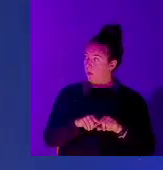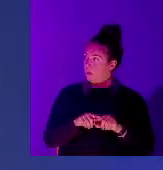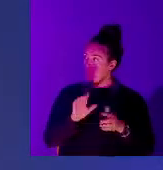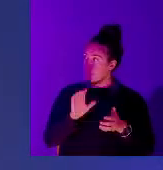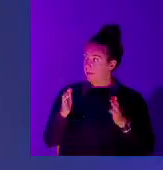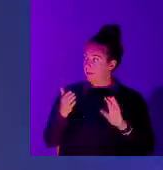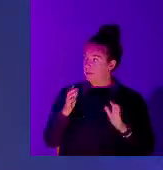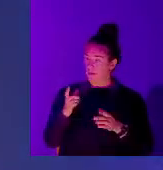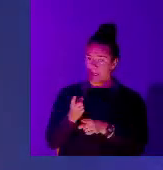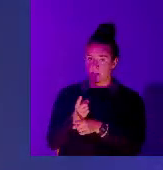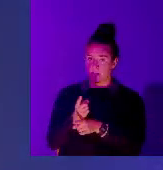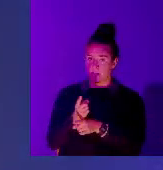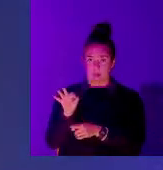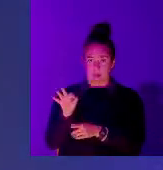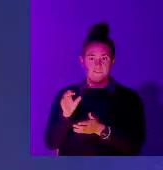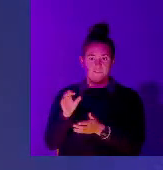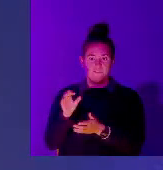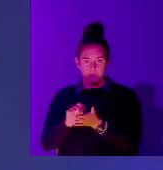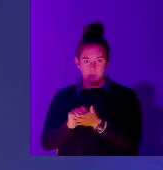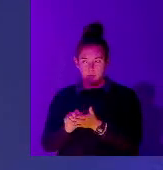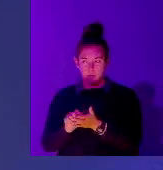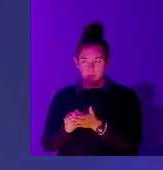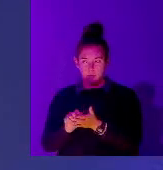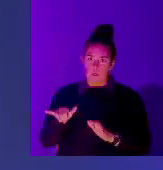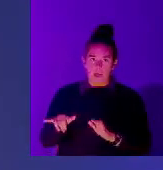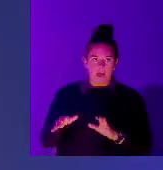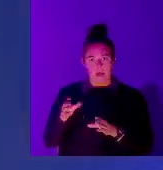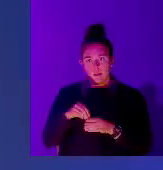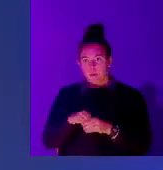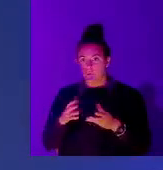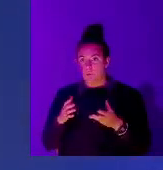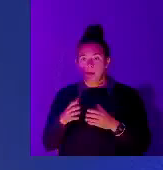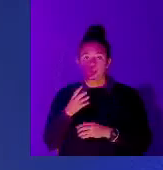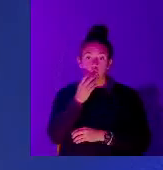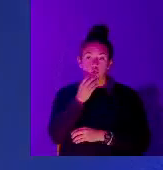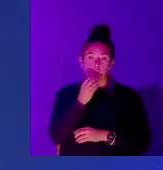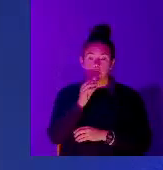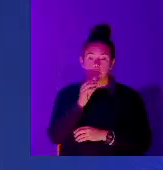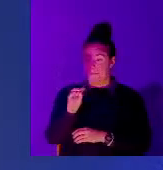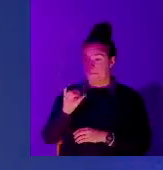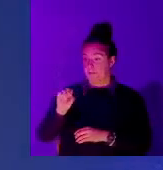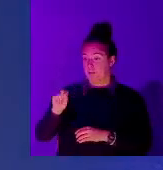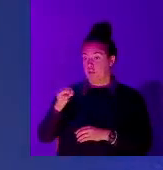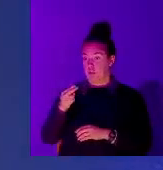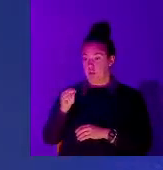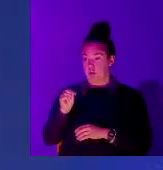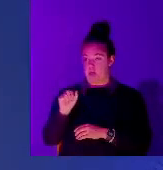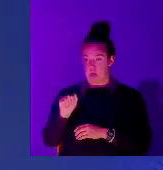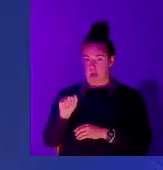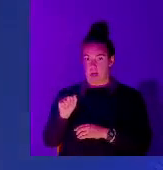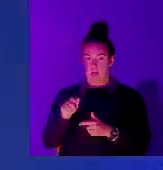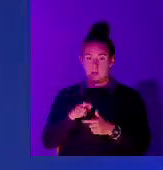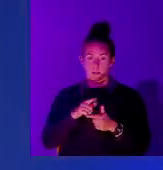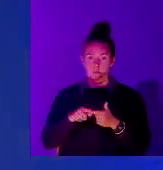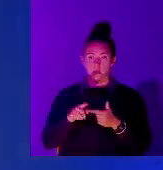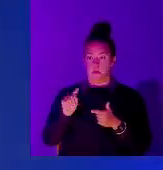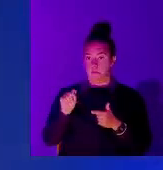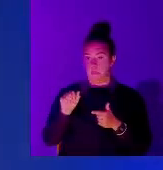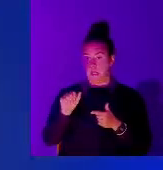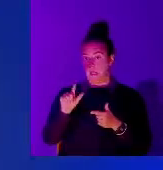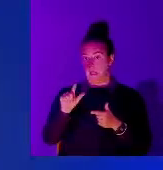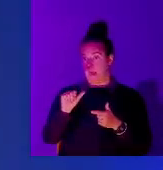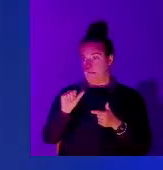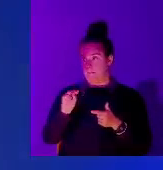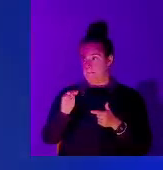things like the Jewish Mishnah, the Talmud, the apocryphal